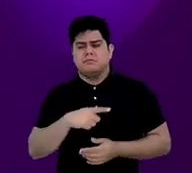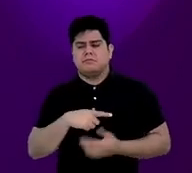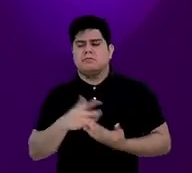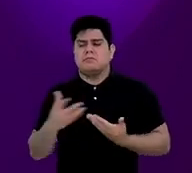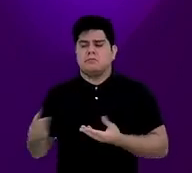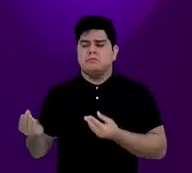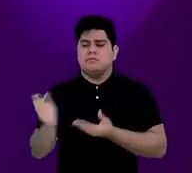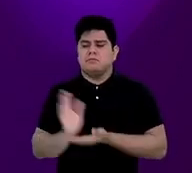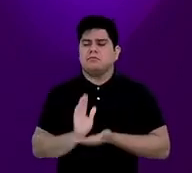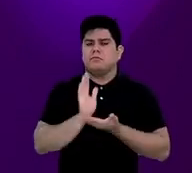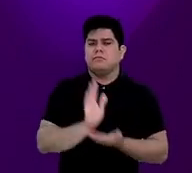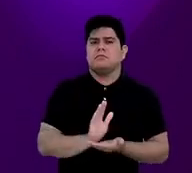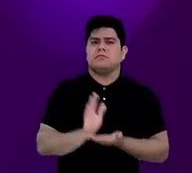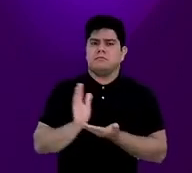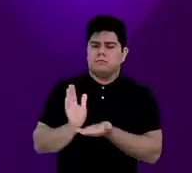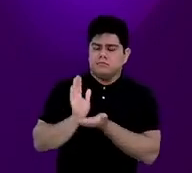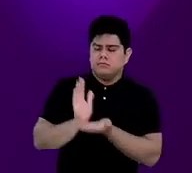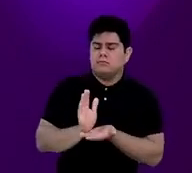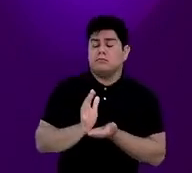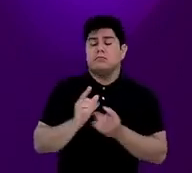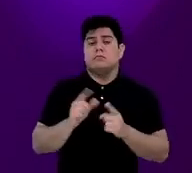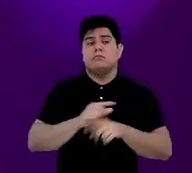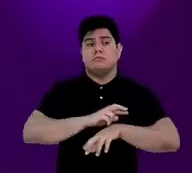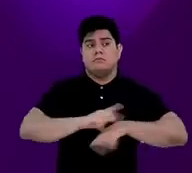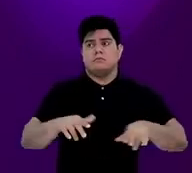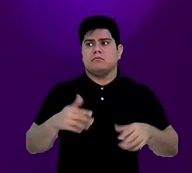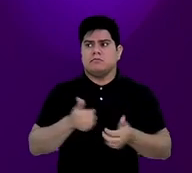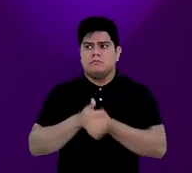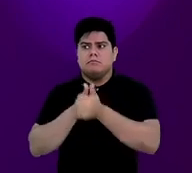those days, you know, was fairly